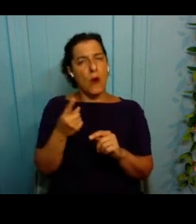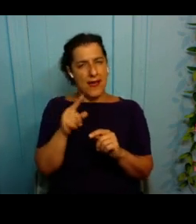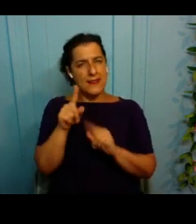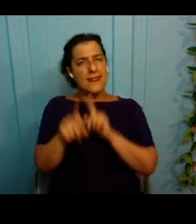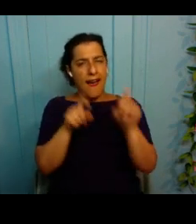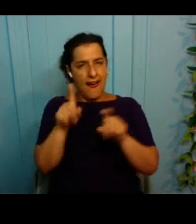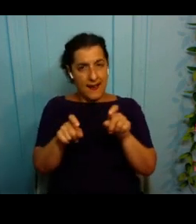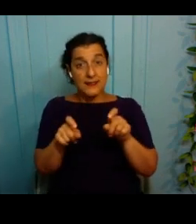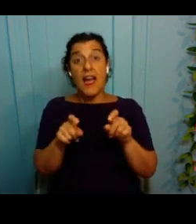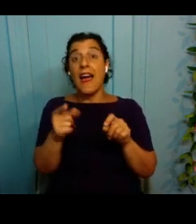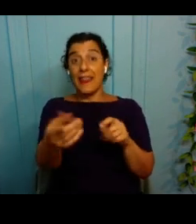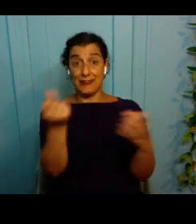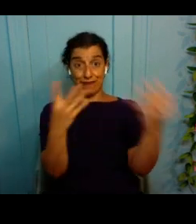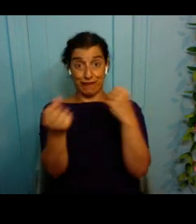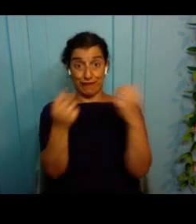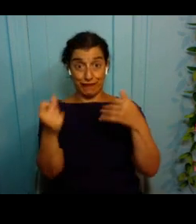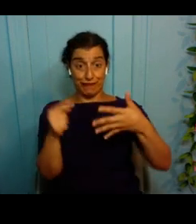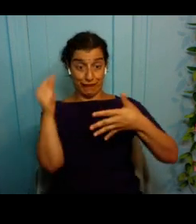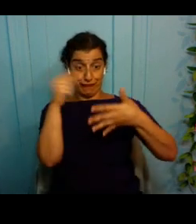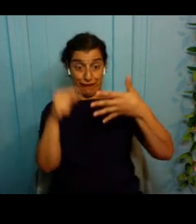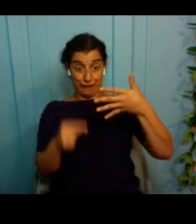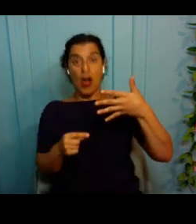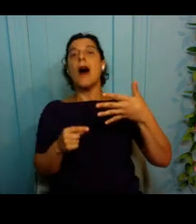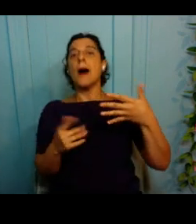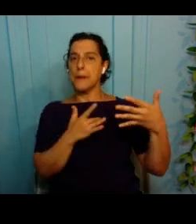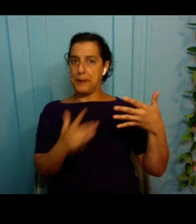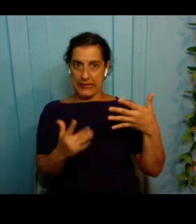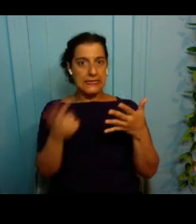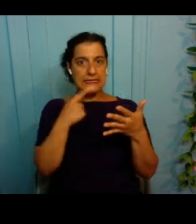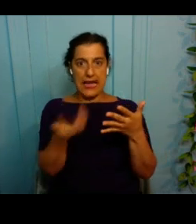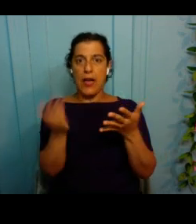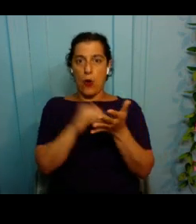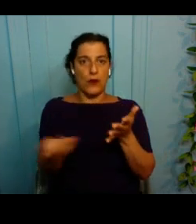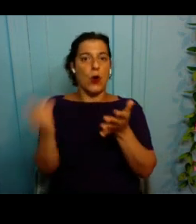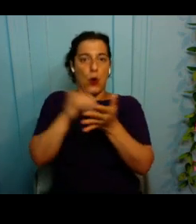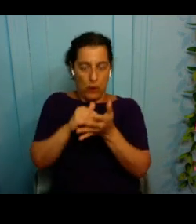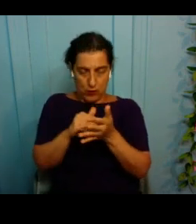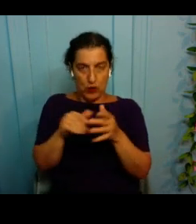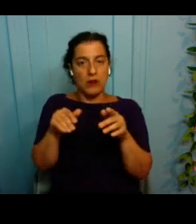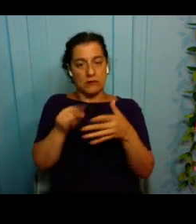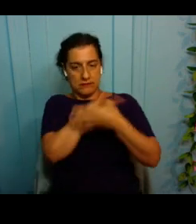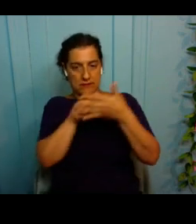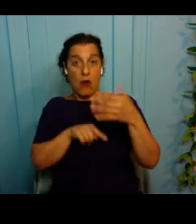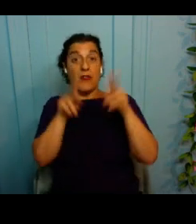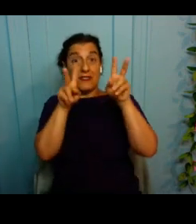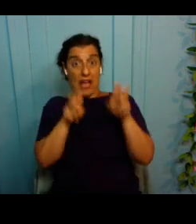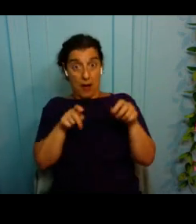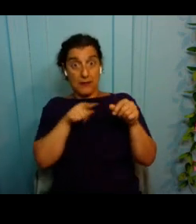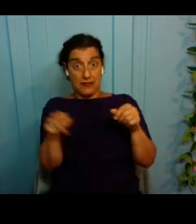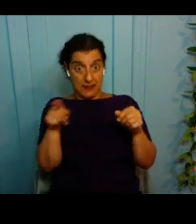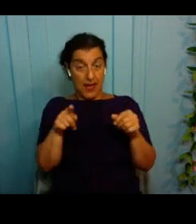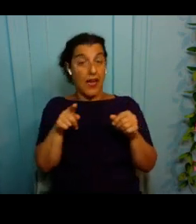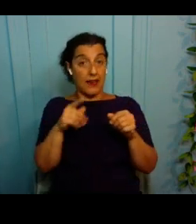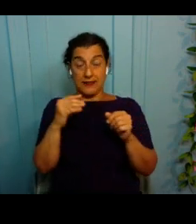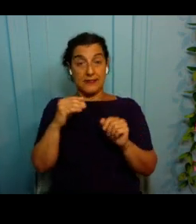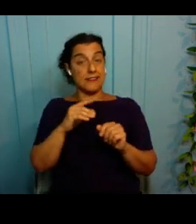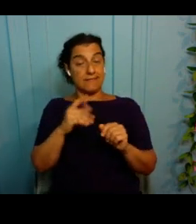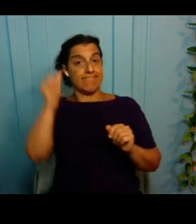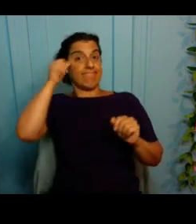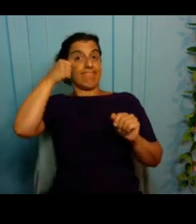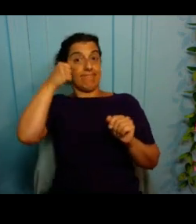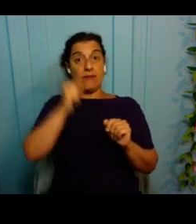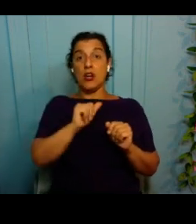these topics always come up over and over again as topics. And was true at UC San Diego, where I taught